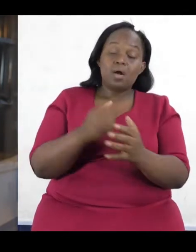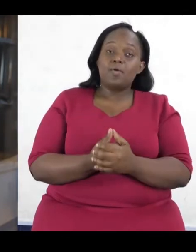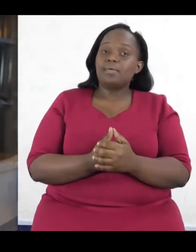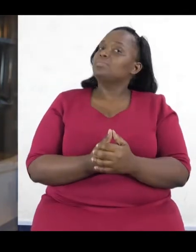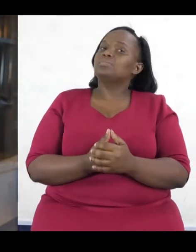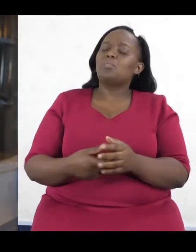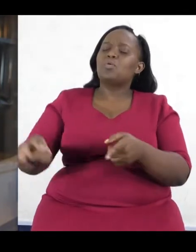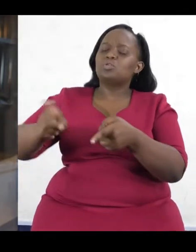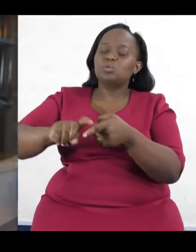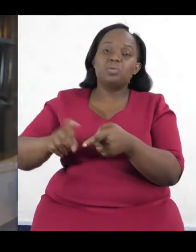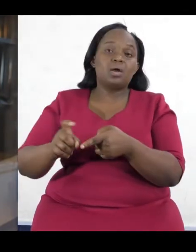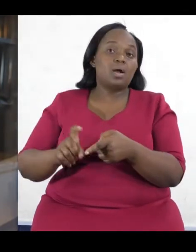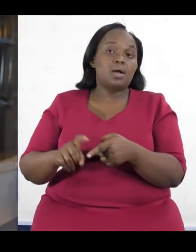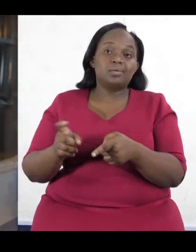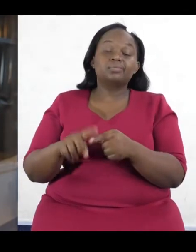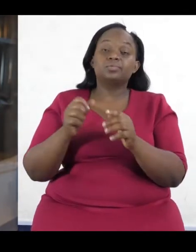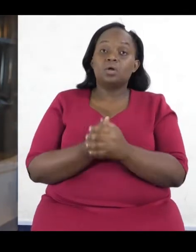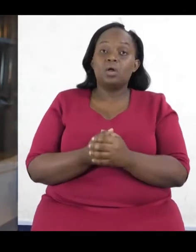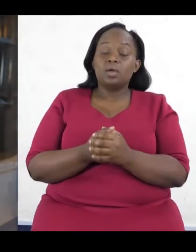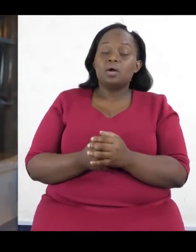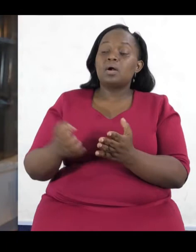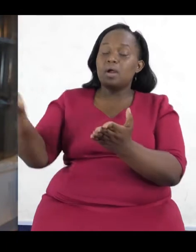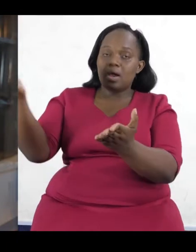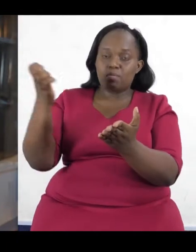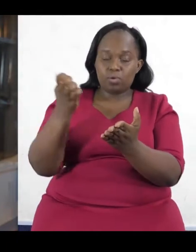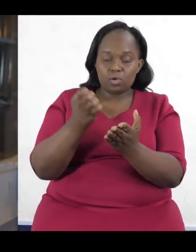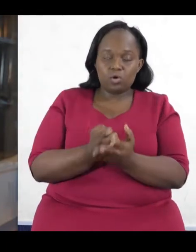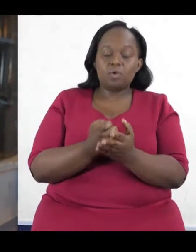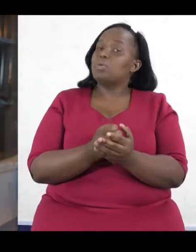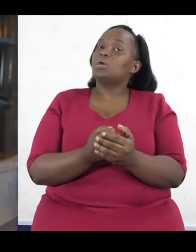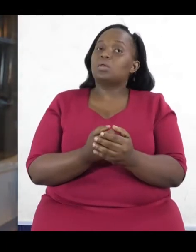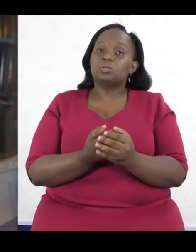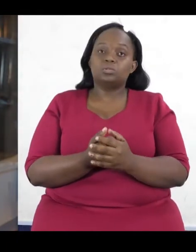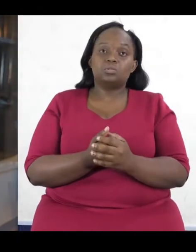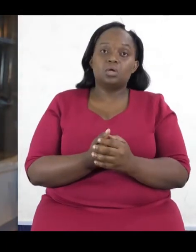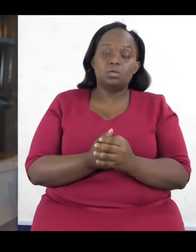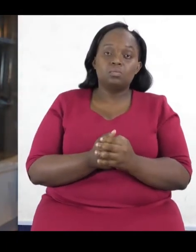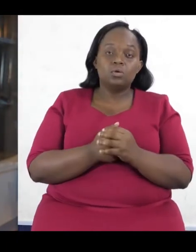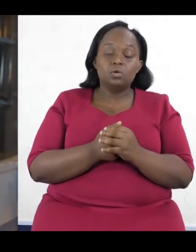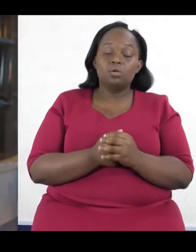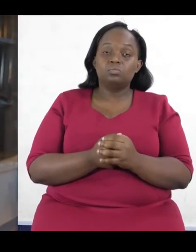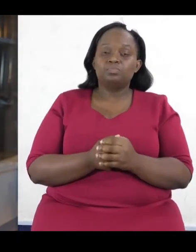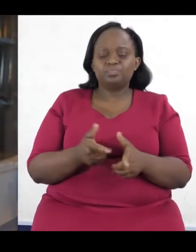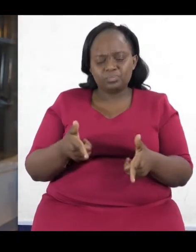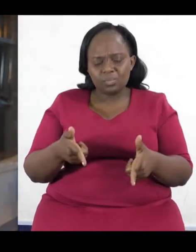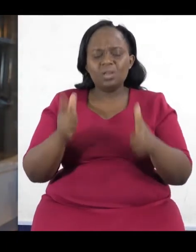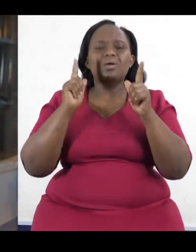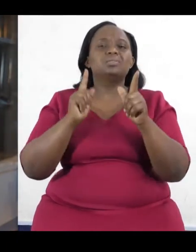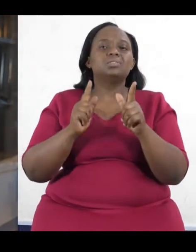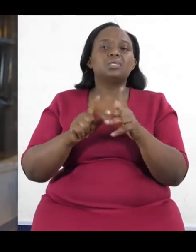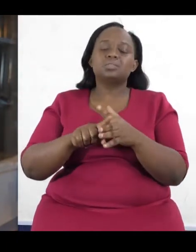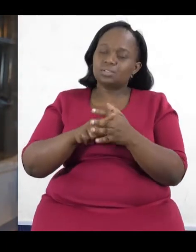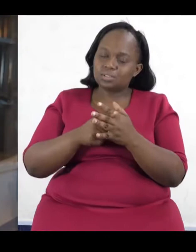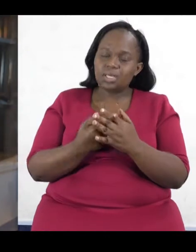multiplier effect as far as employment creation is concerned. So let's put our foot on the ground